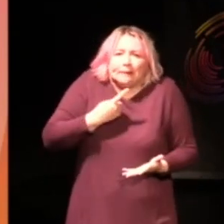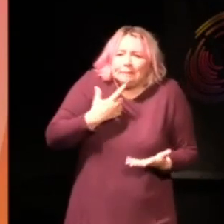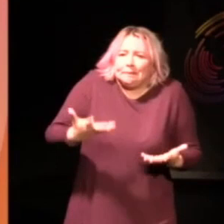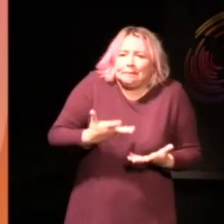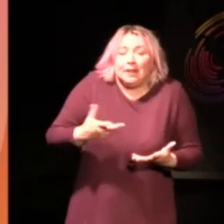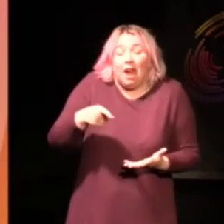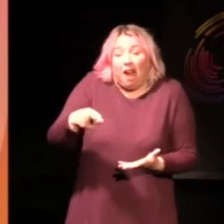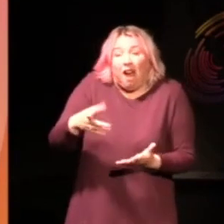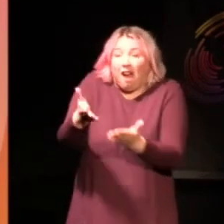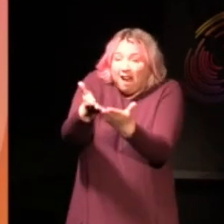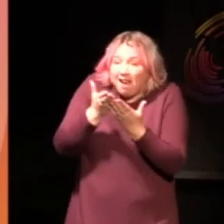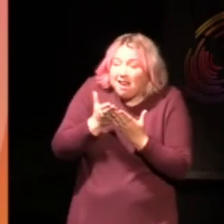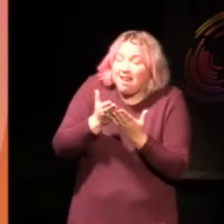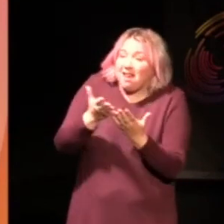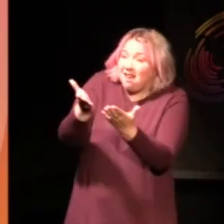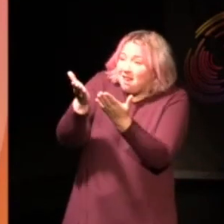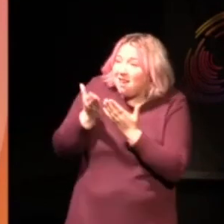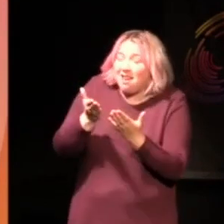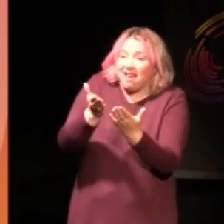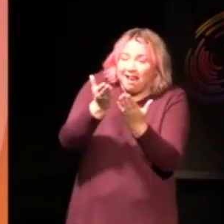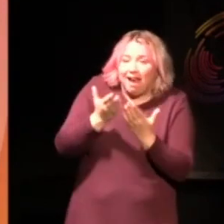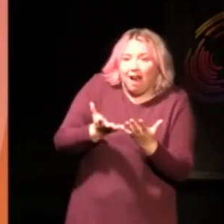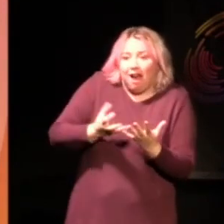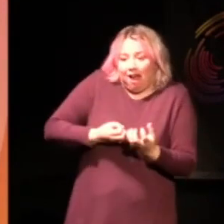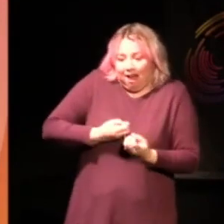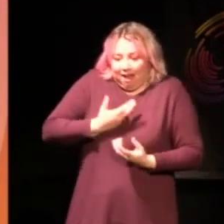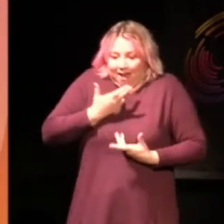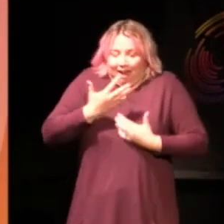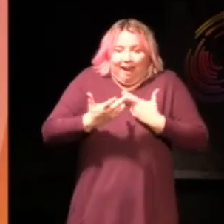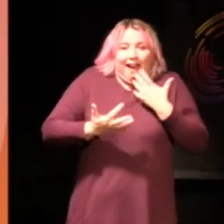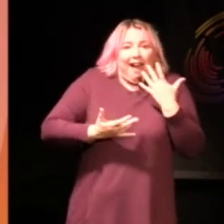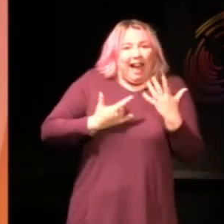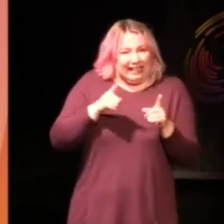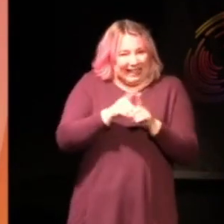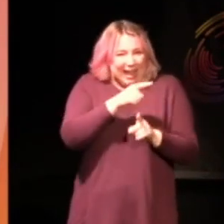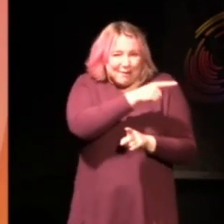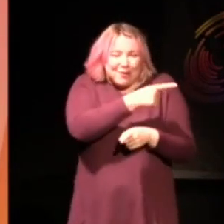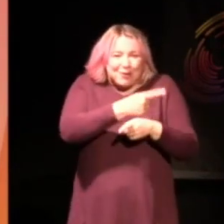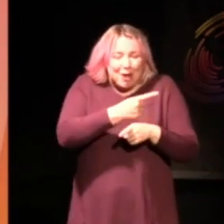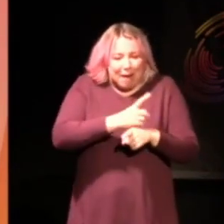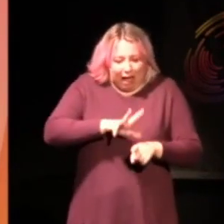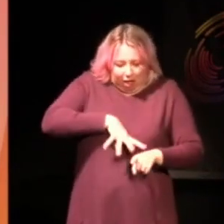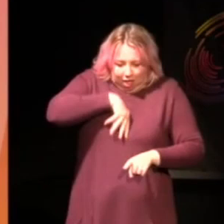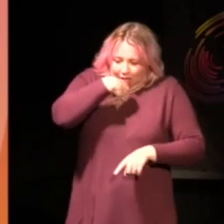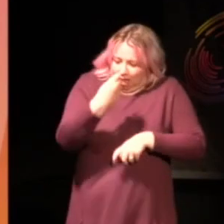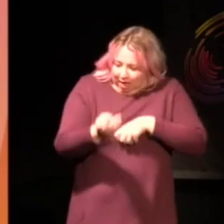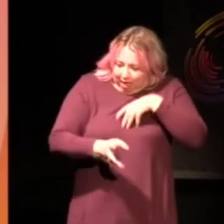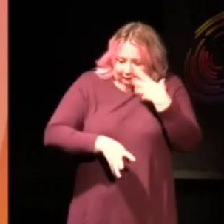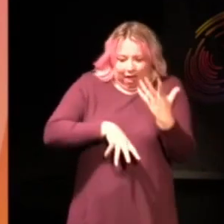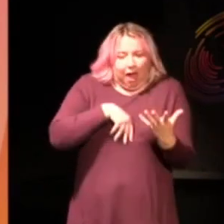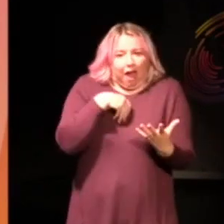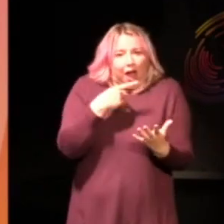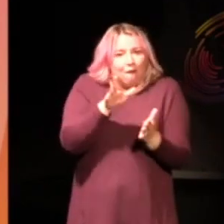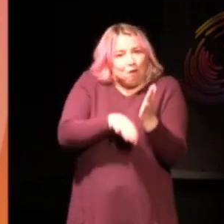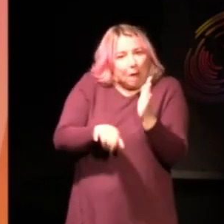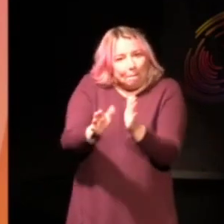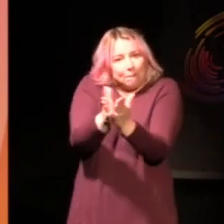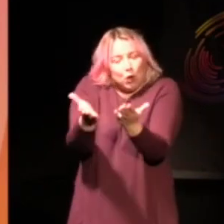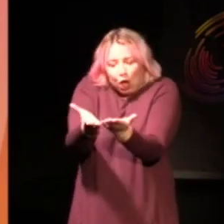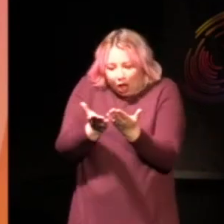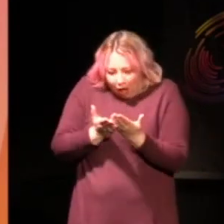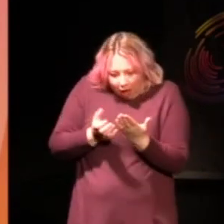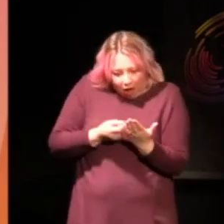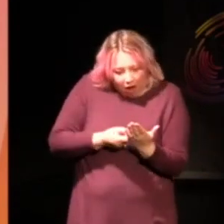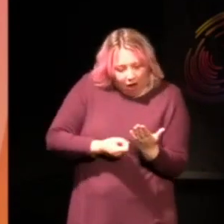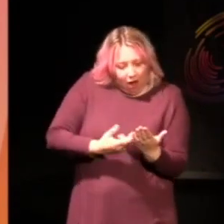talking about, punching holes into a new world of understanding, awakening feelings that maybe he hadn't had, or giving recognition